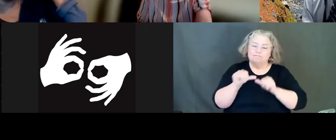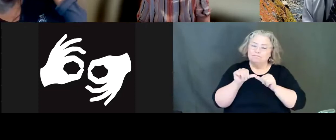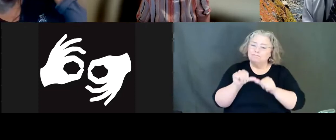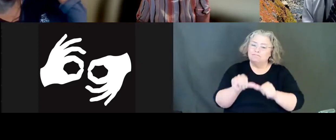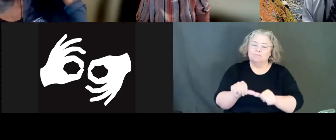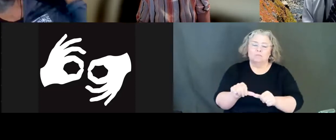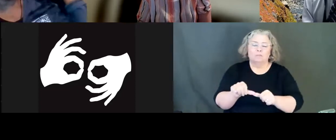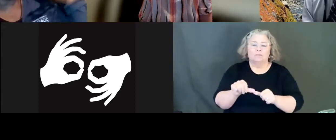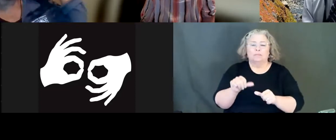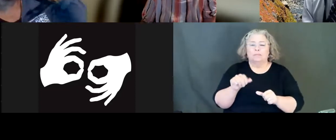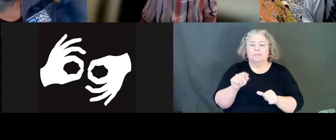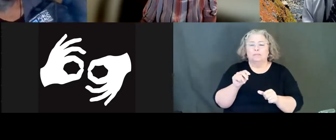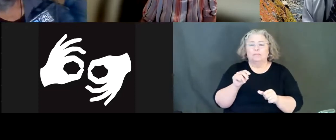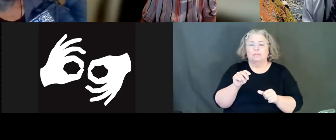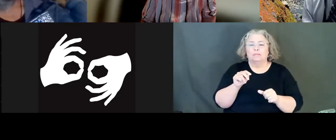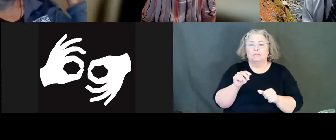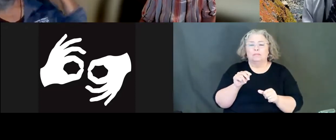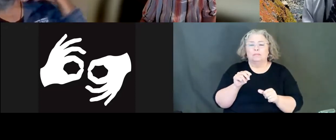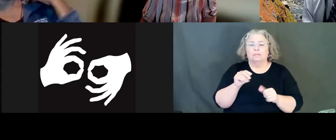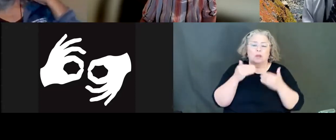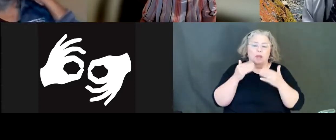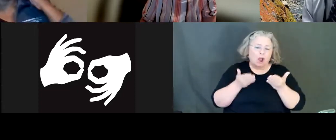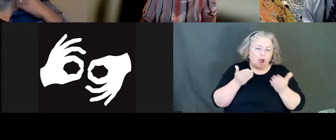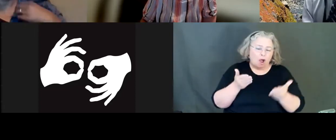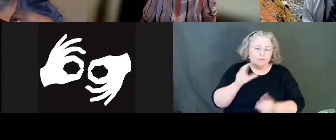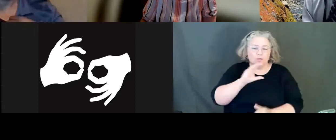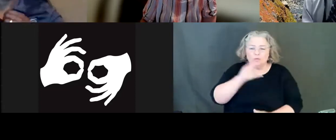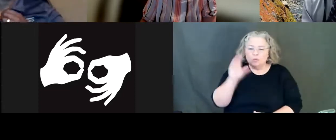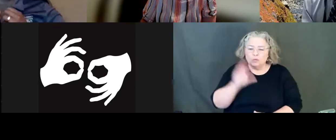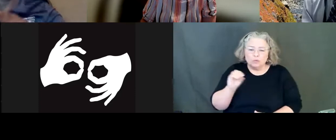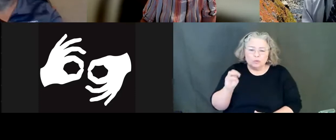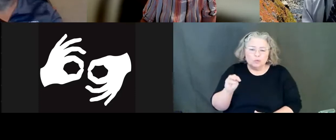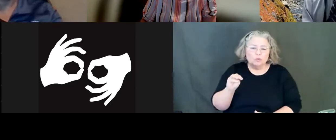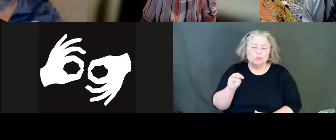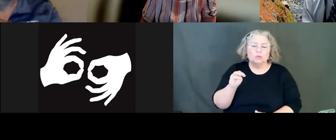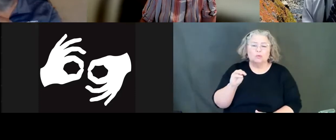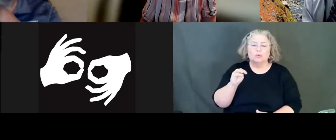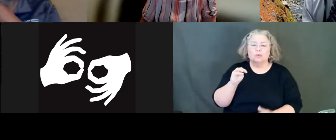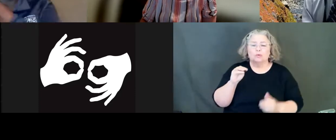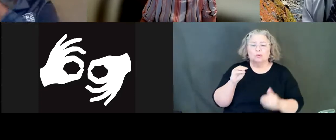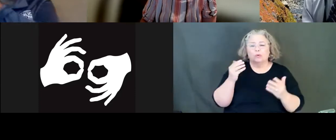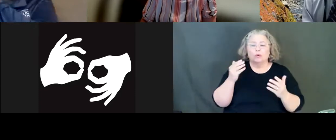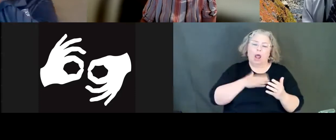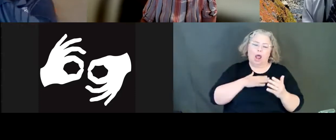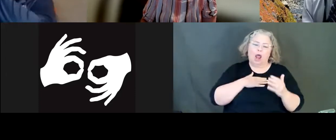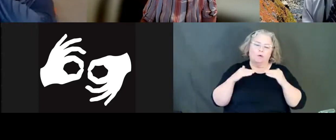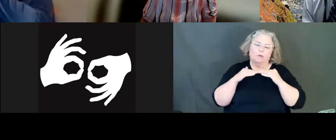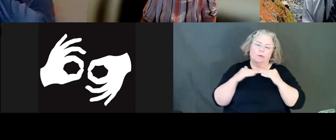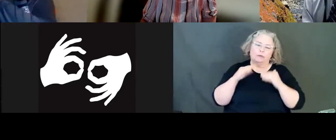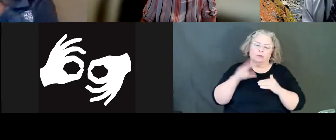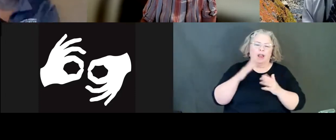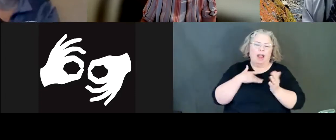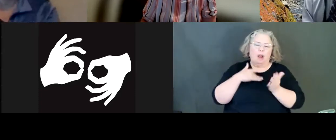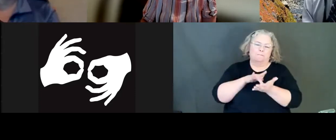we offer Zoom or our equivalent of Zoom through our